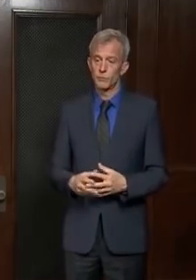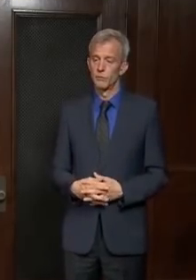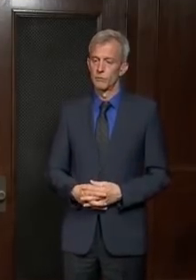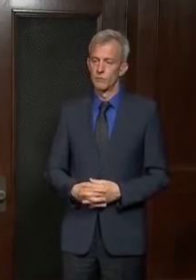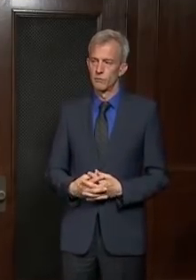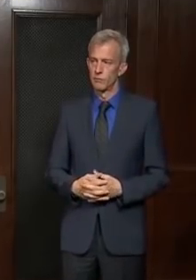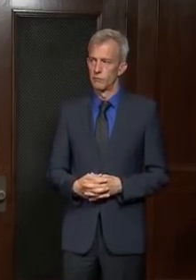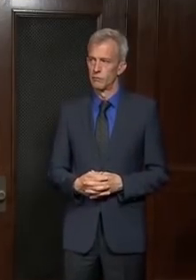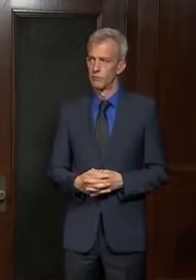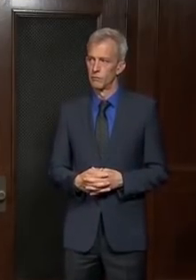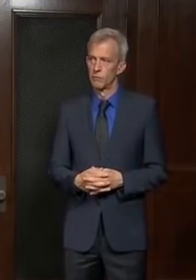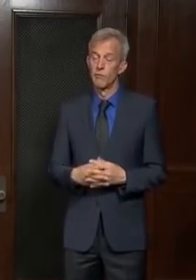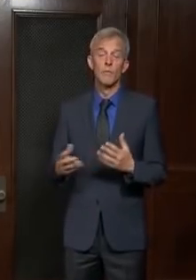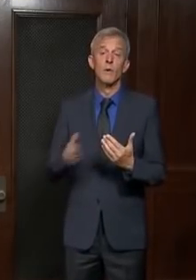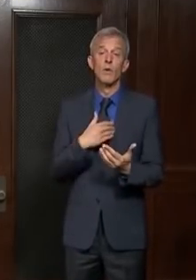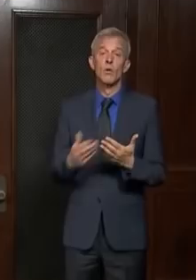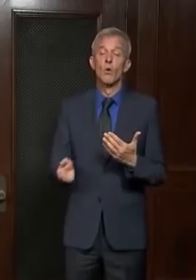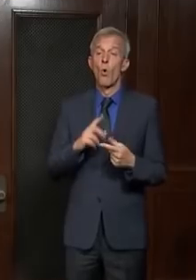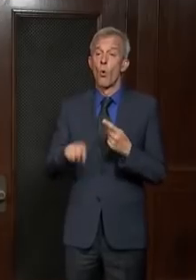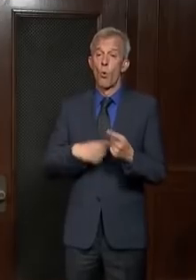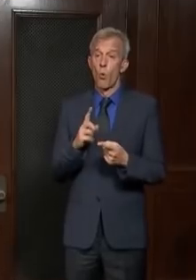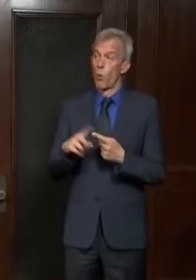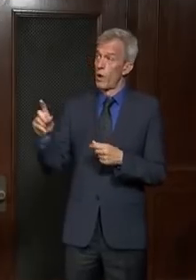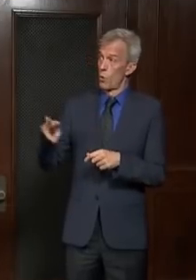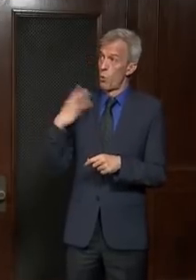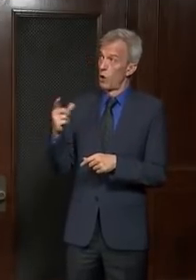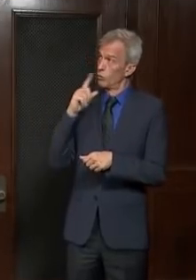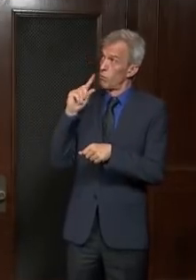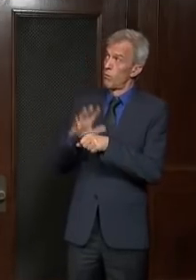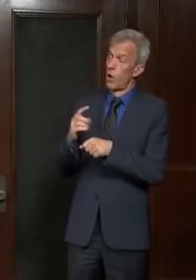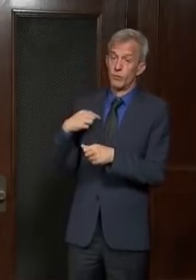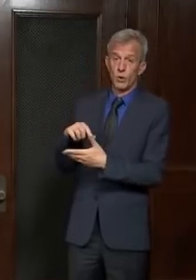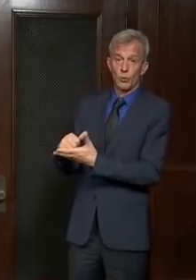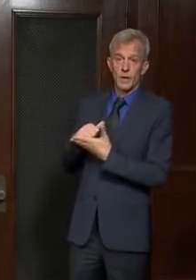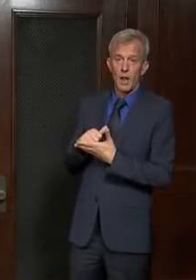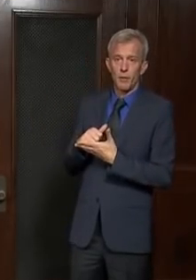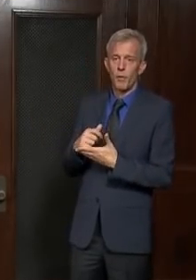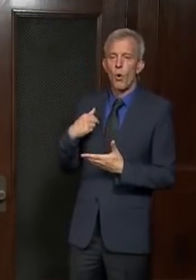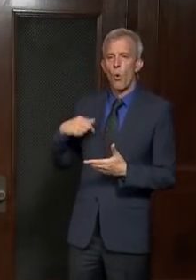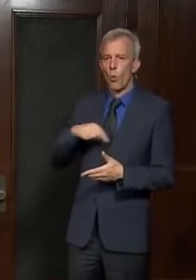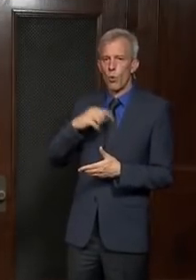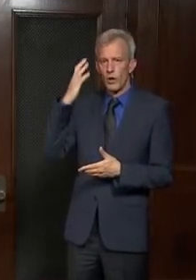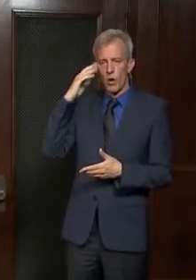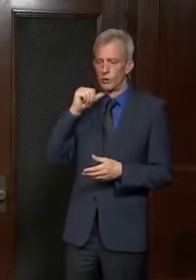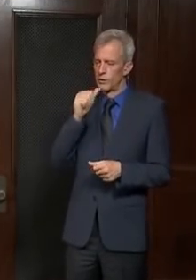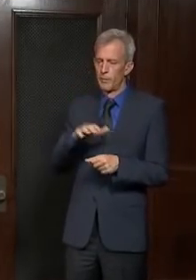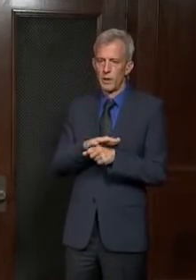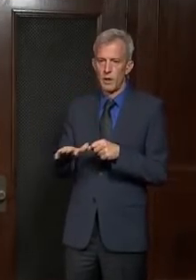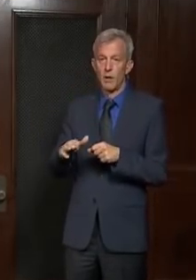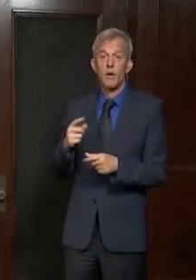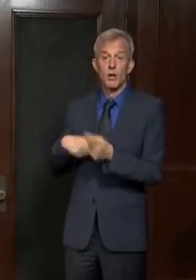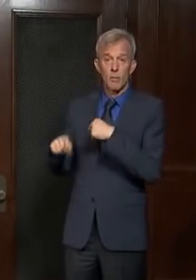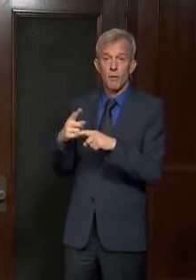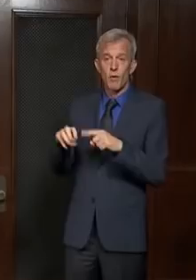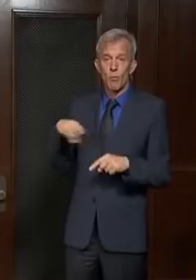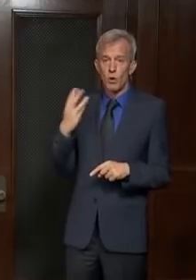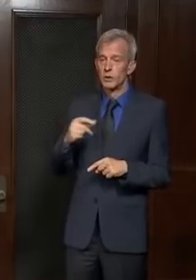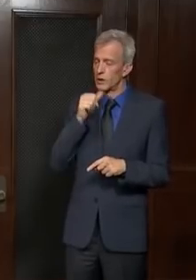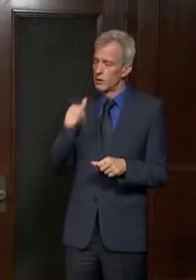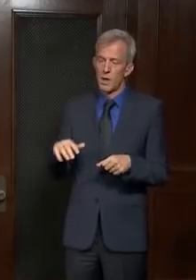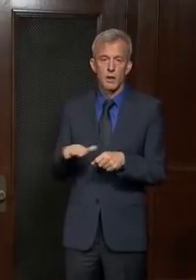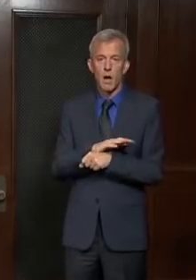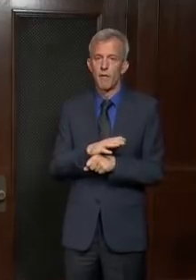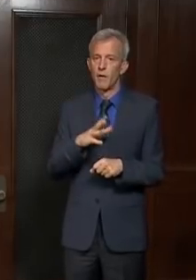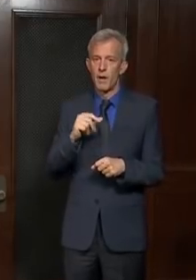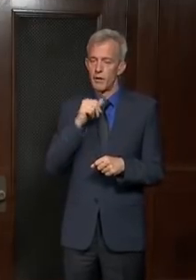when we promised assistance from Washington, we know that it simply won't be enough. What's coming from Washington isn't enough, and it